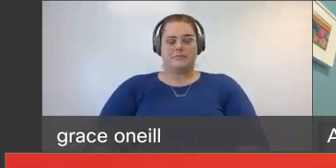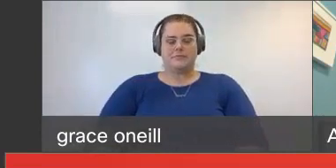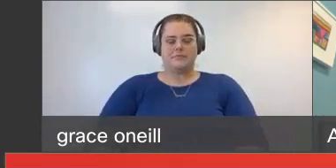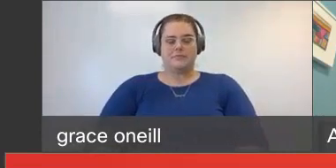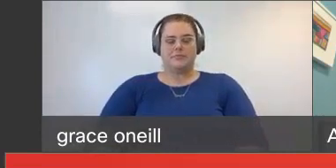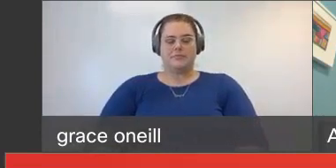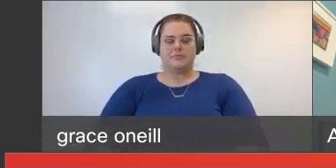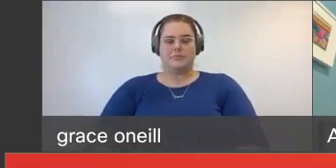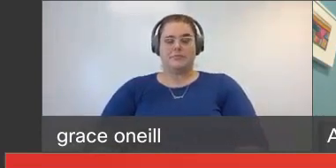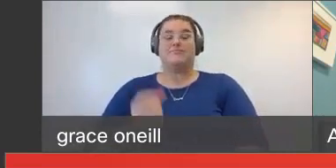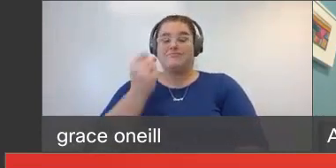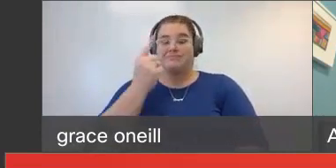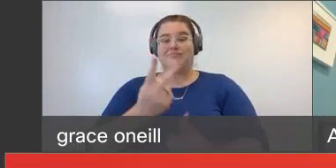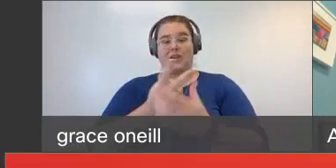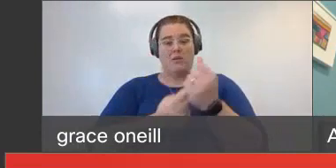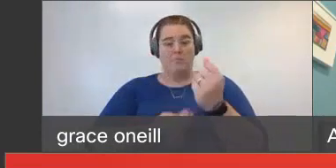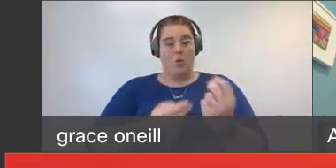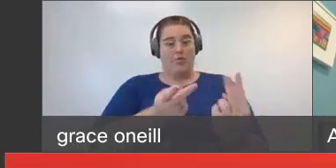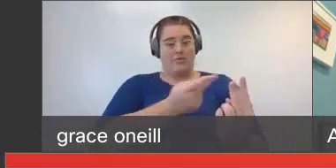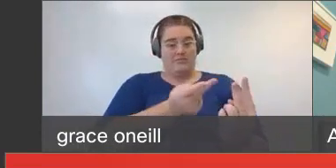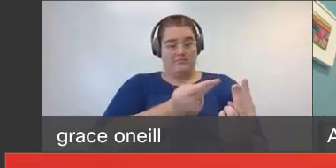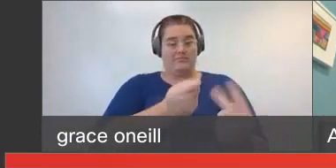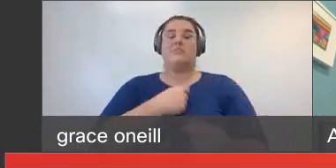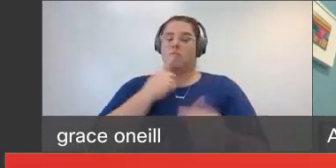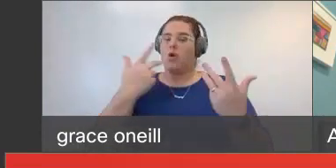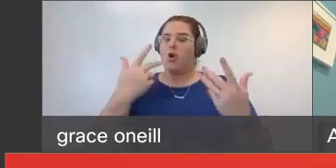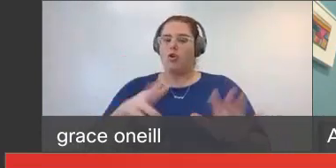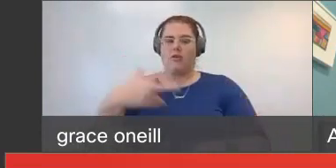And both of those people were vaccinated.